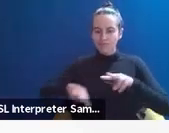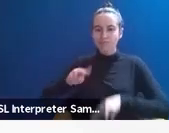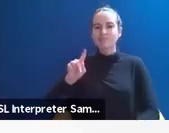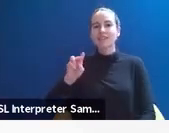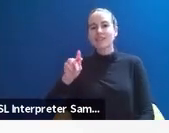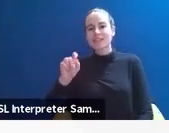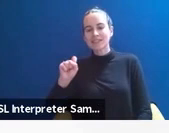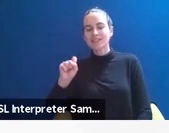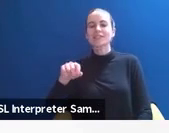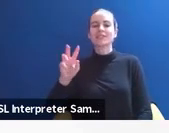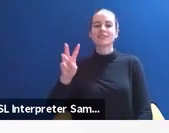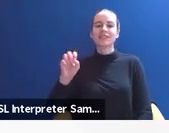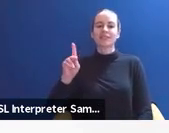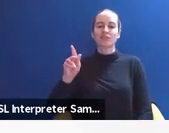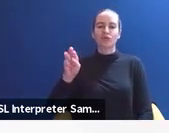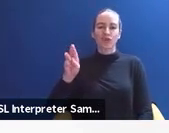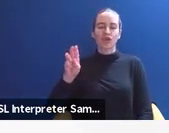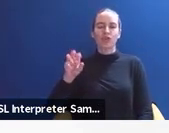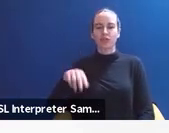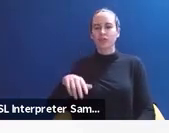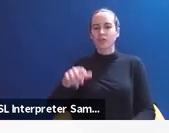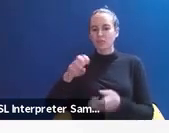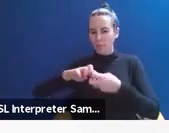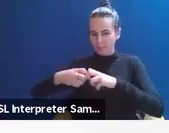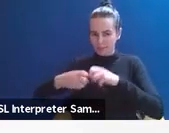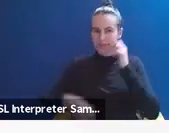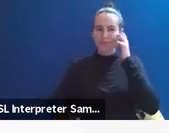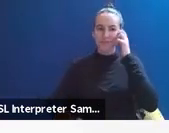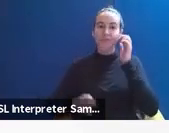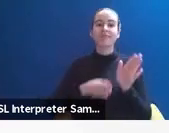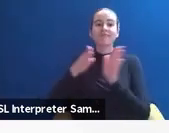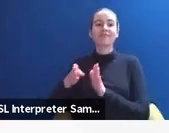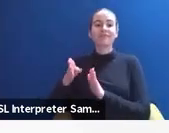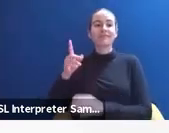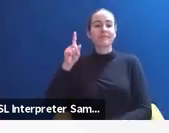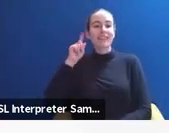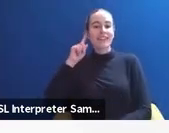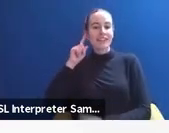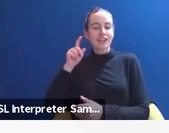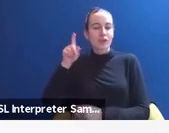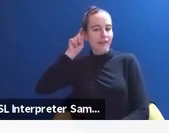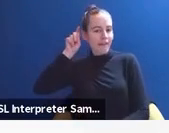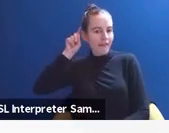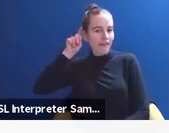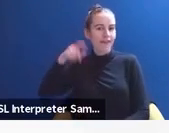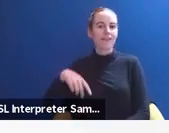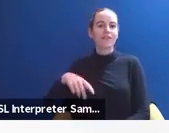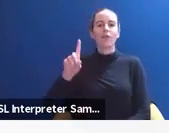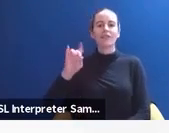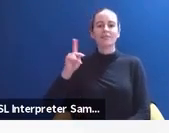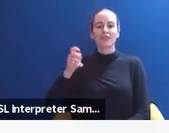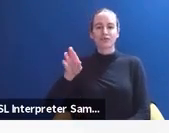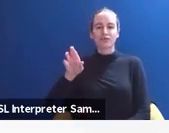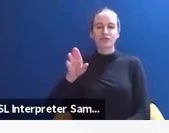dysfunction. And hearing aid dispensers or hearing instrument specialists are generally individuals who